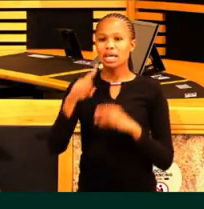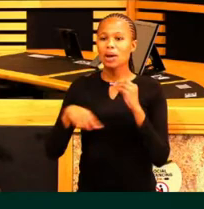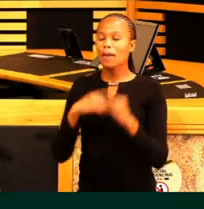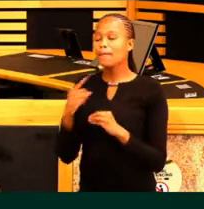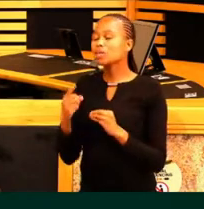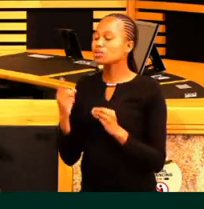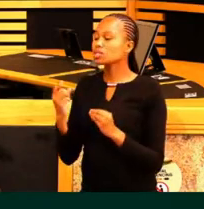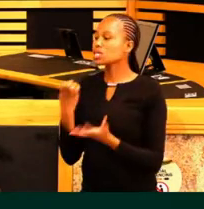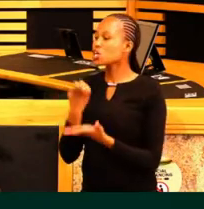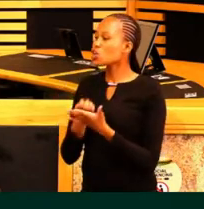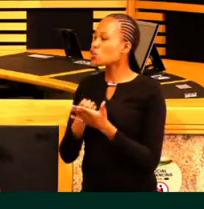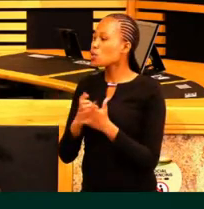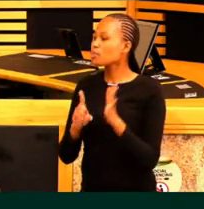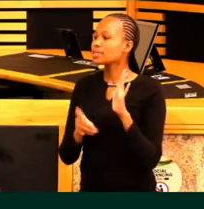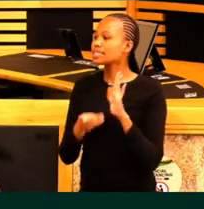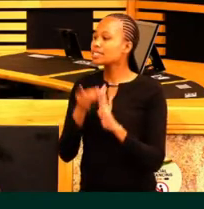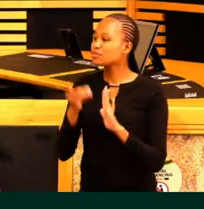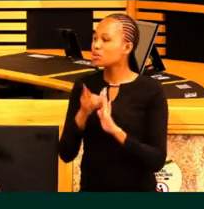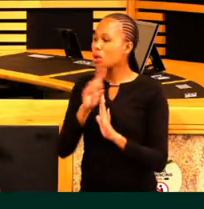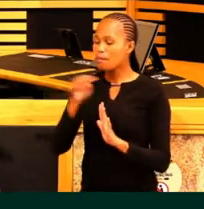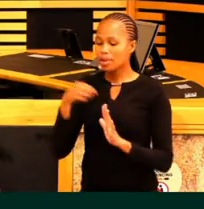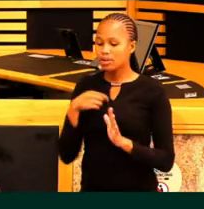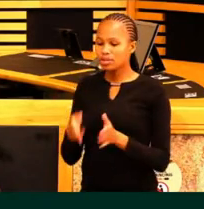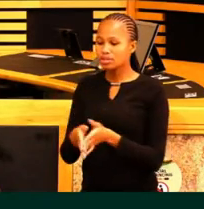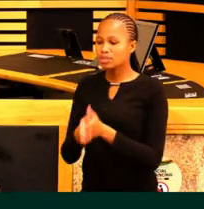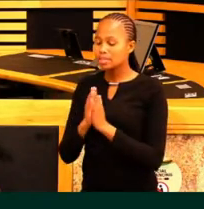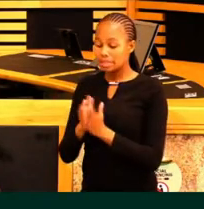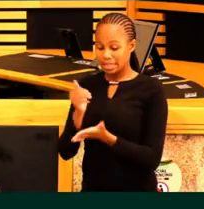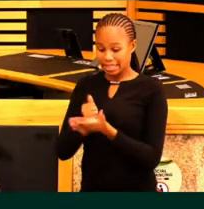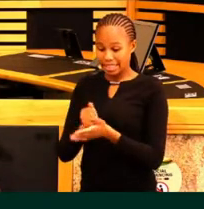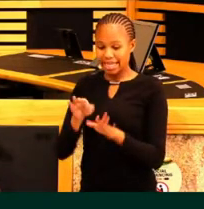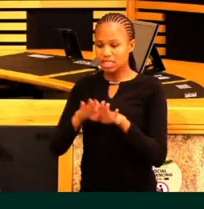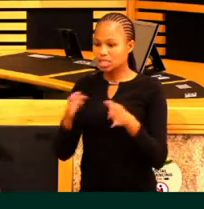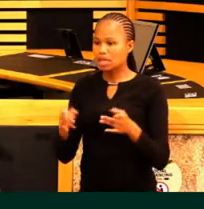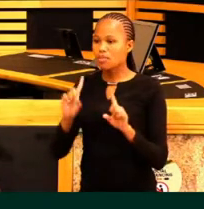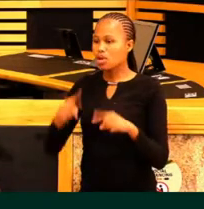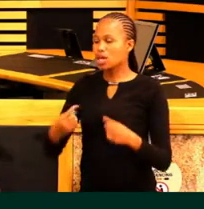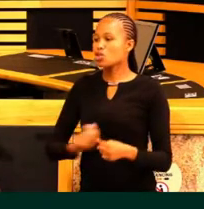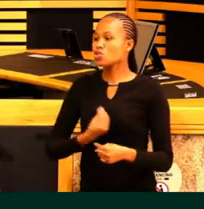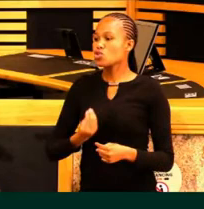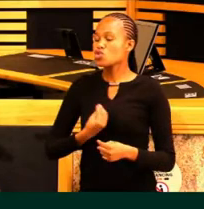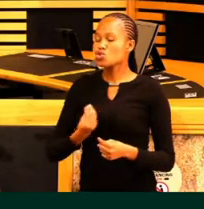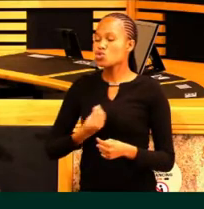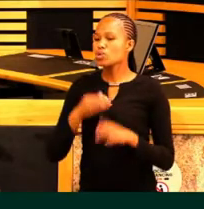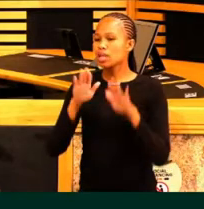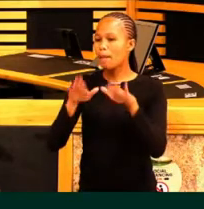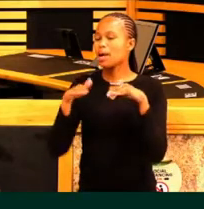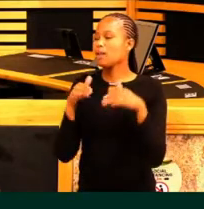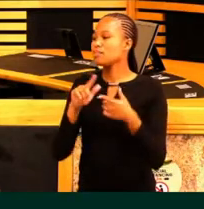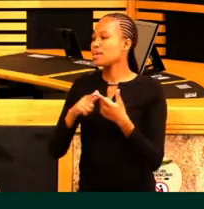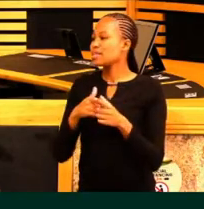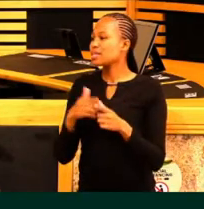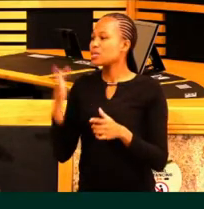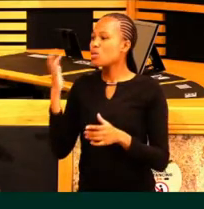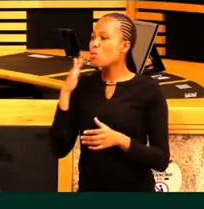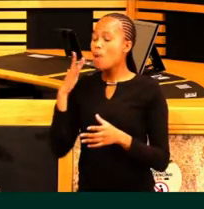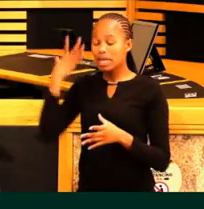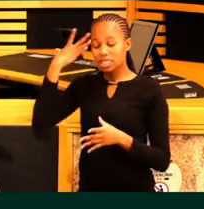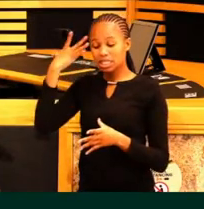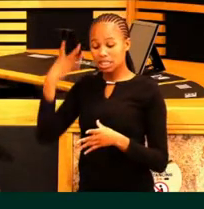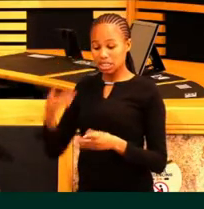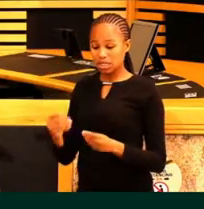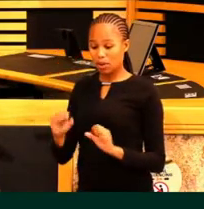development but all we ask for is a sit at the table we can't have youth parliaments and then when it's actual decision making